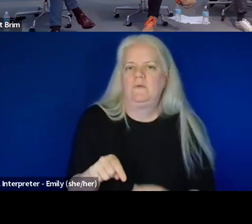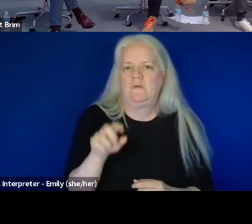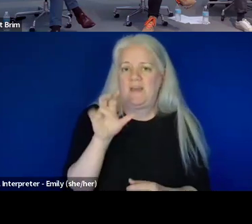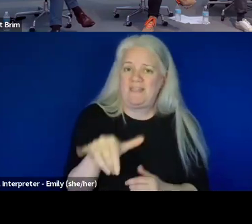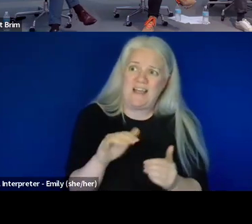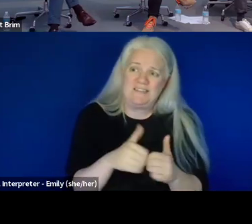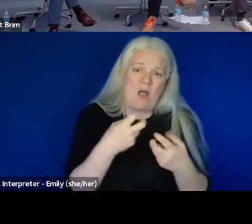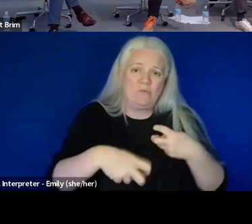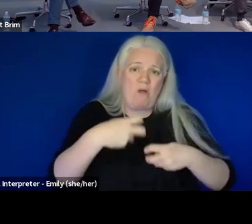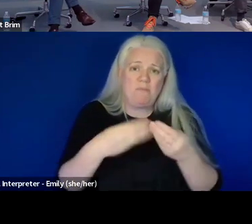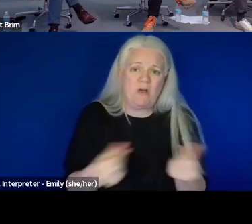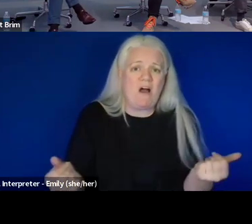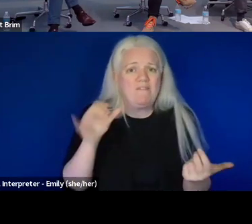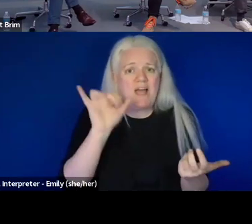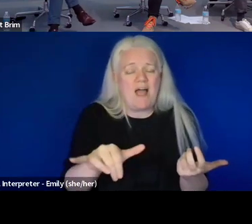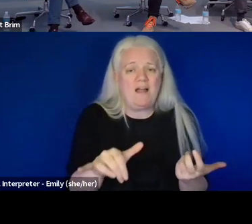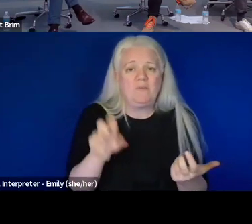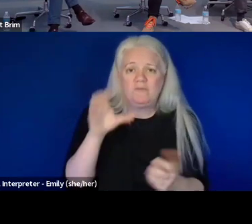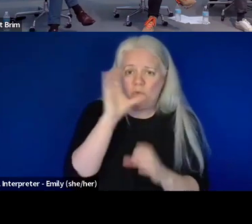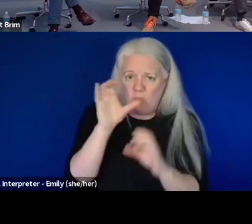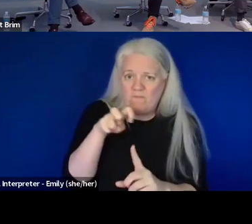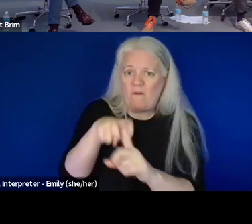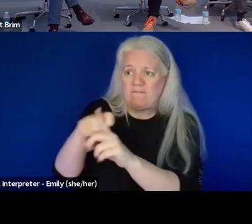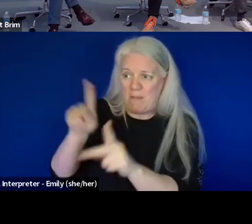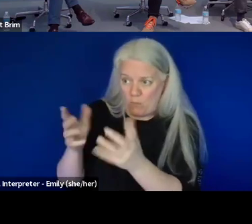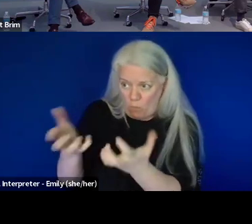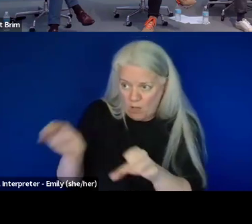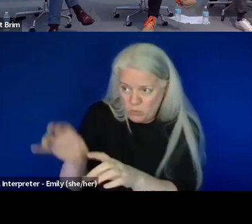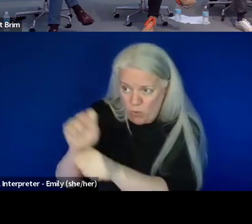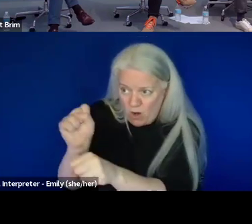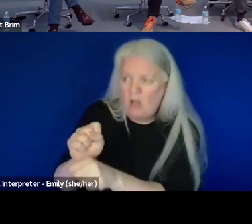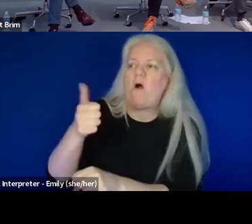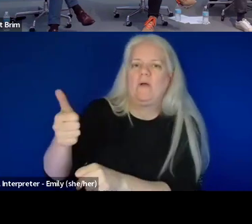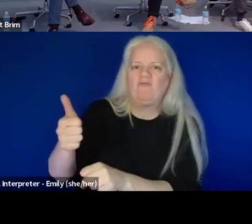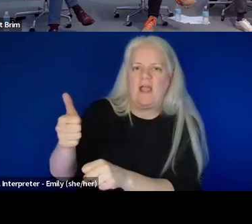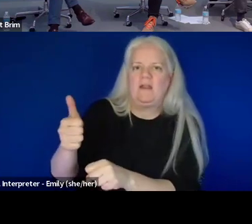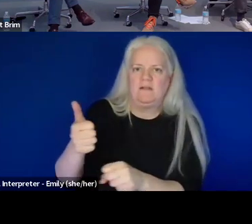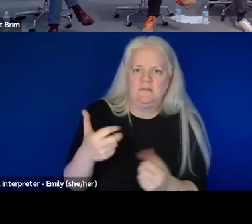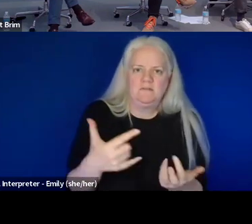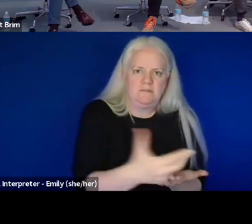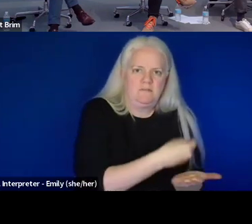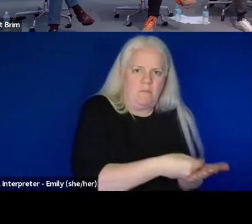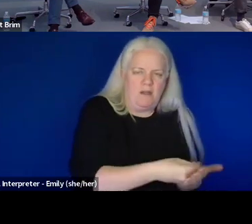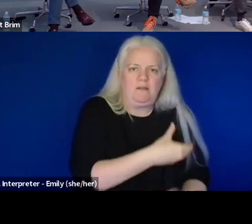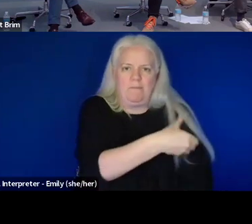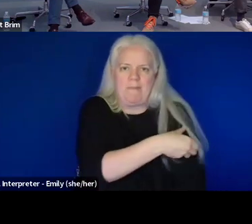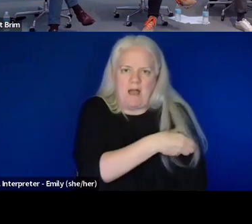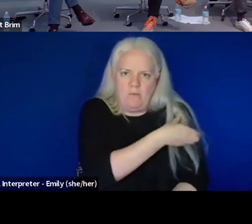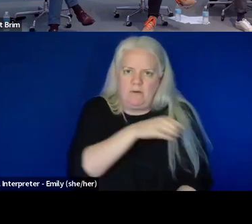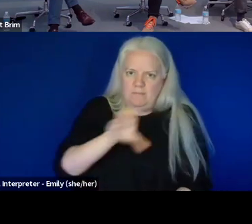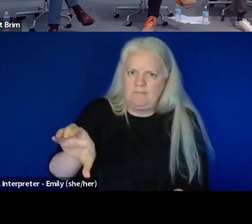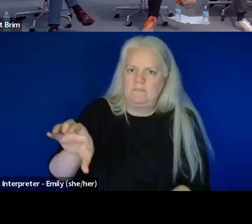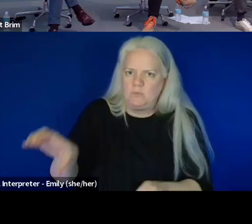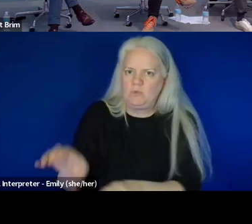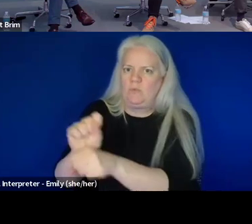is people, you have to go find the people that want to do the work and then try to empower them to do it. And if